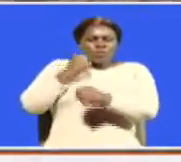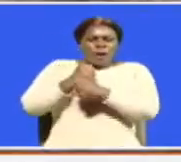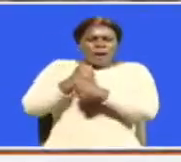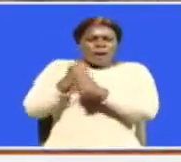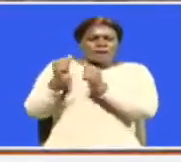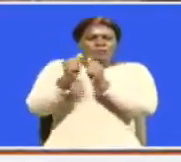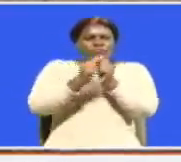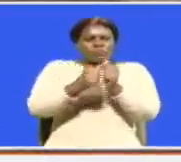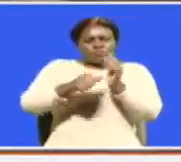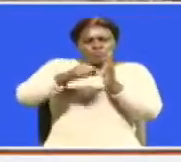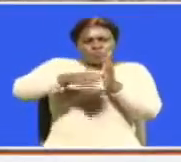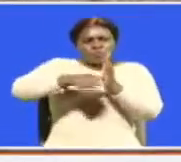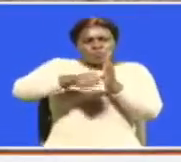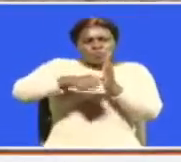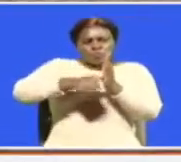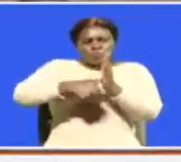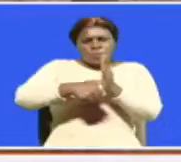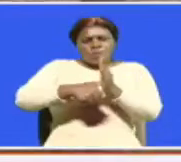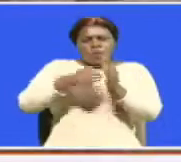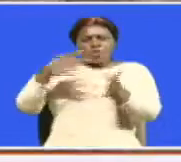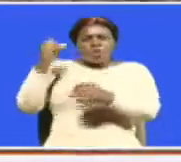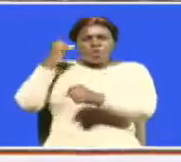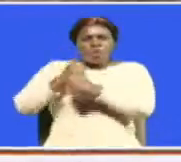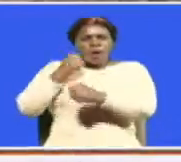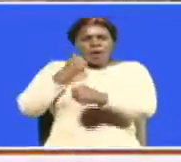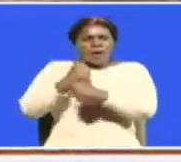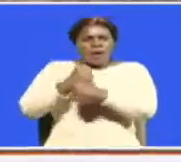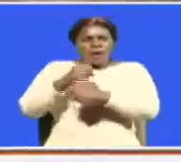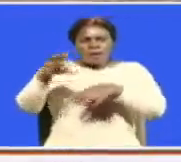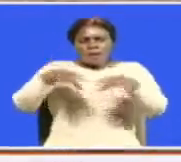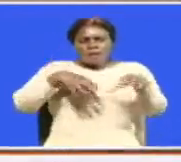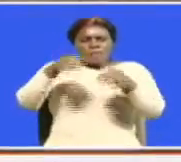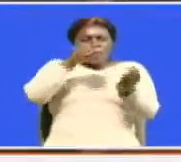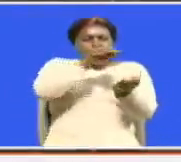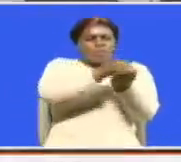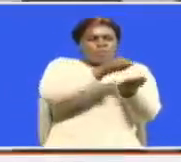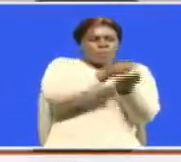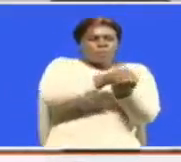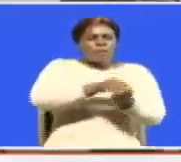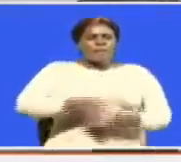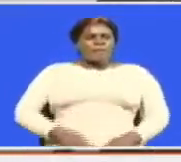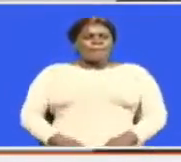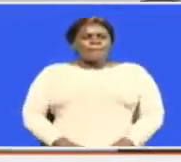up by their bootstraps and get to work in the world of conservation.